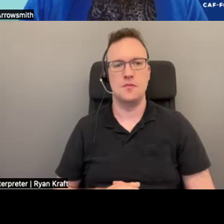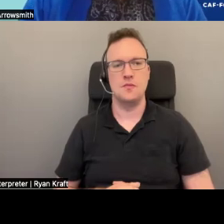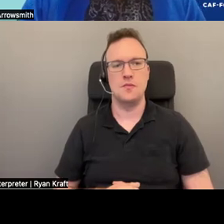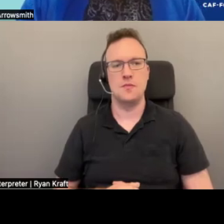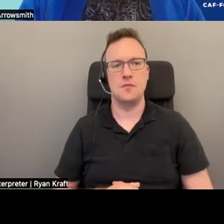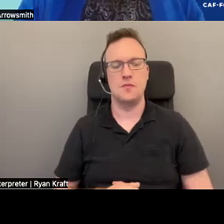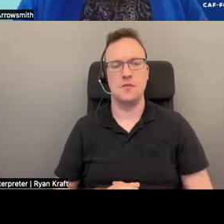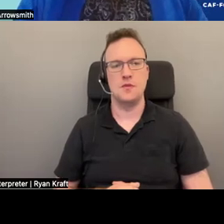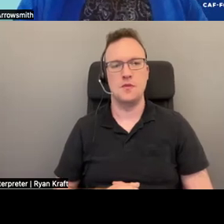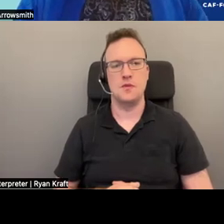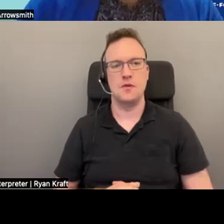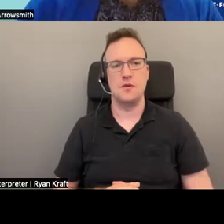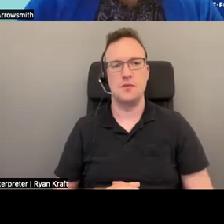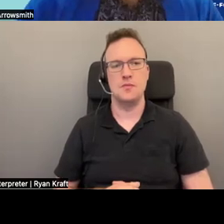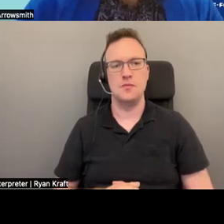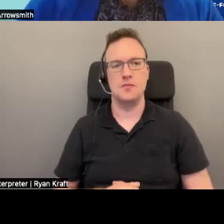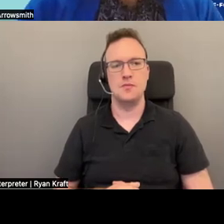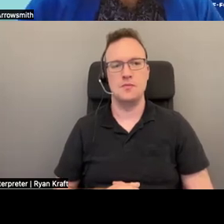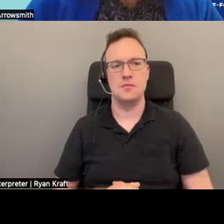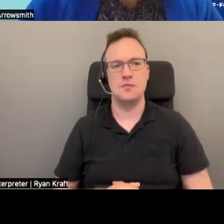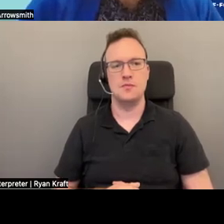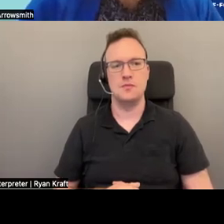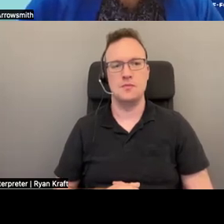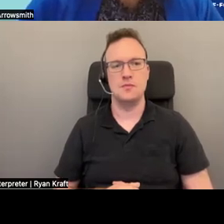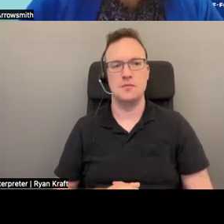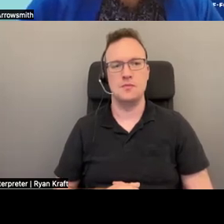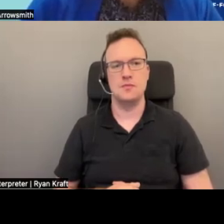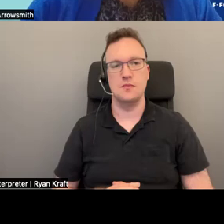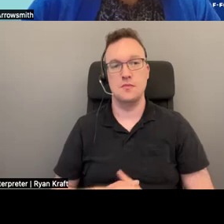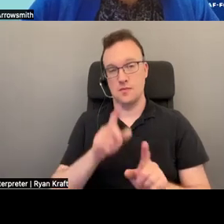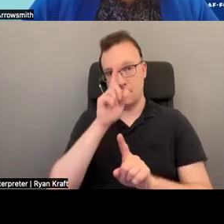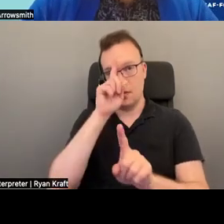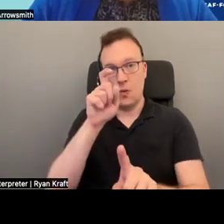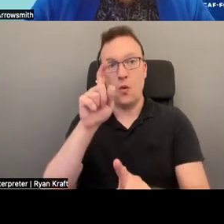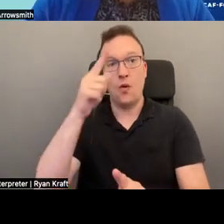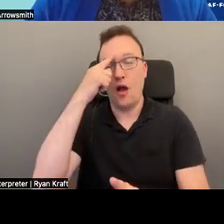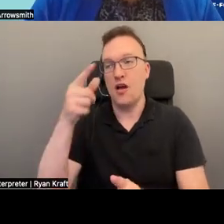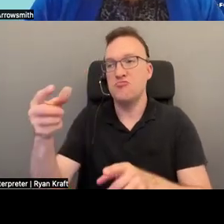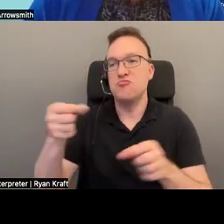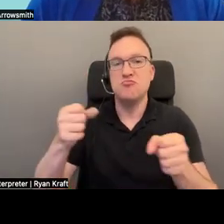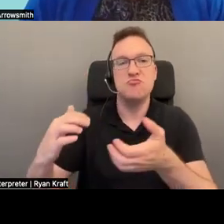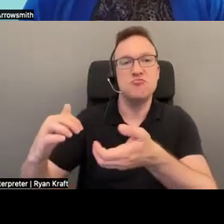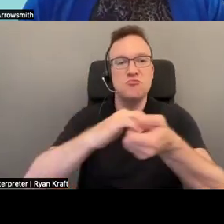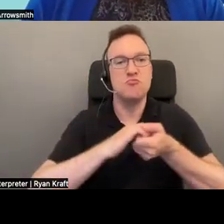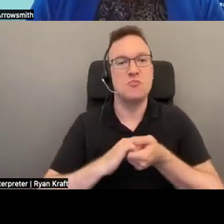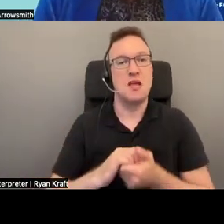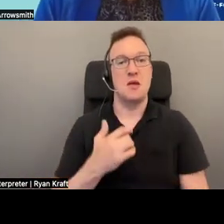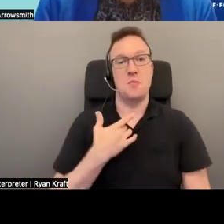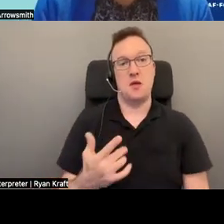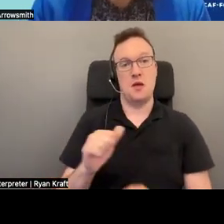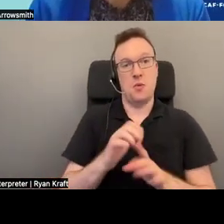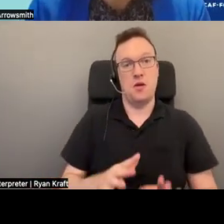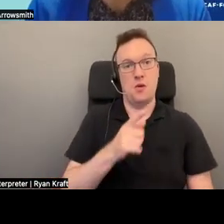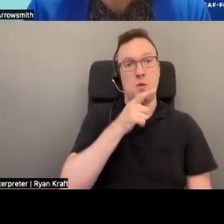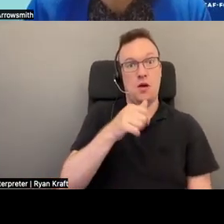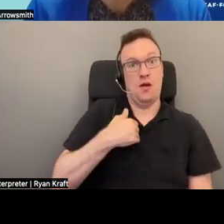So we are working on engaging employers. So the #1 barrier apprentices with disabilities face, based